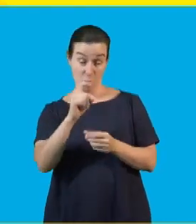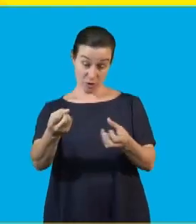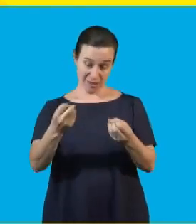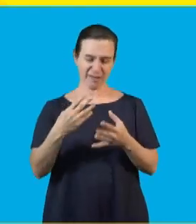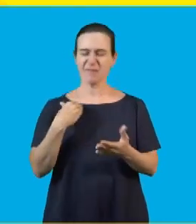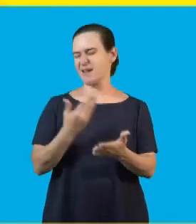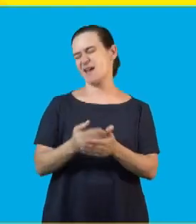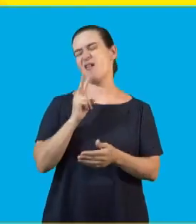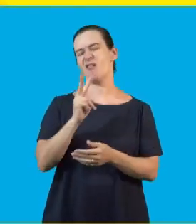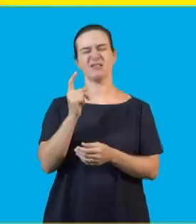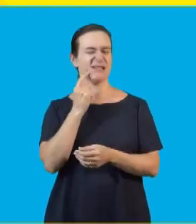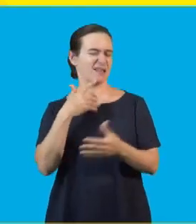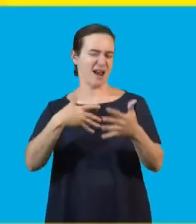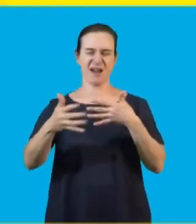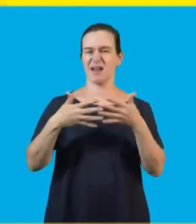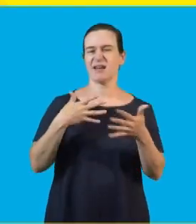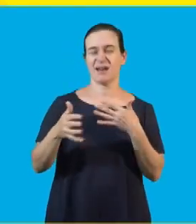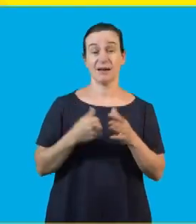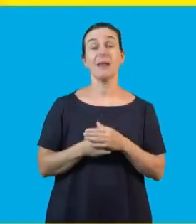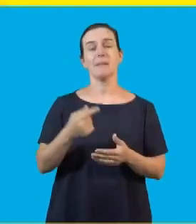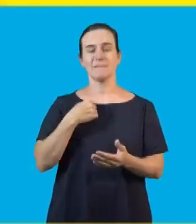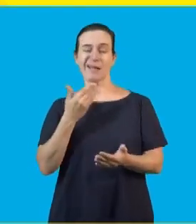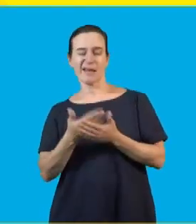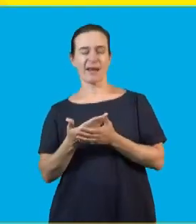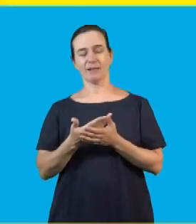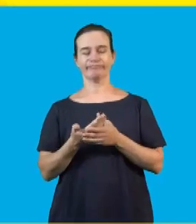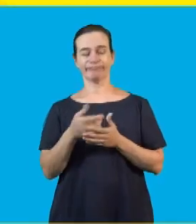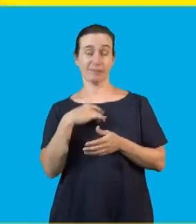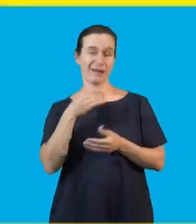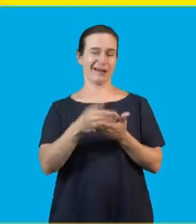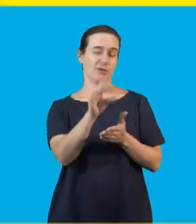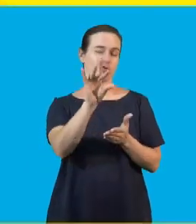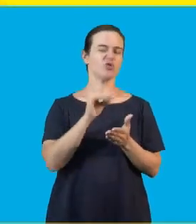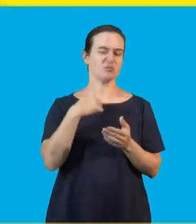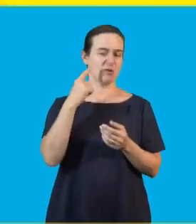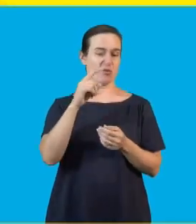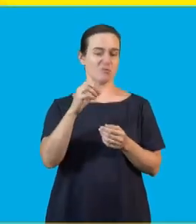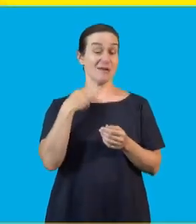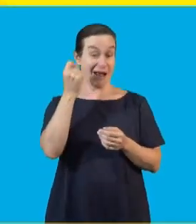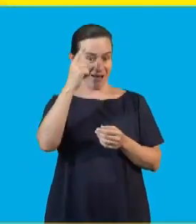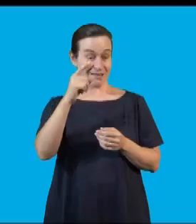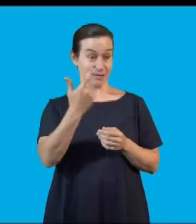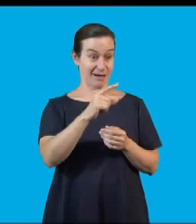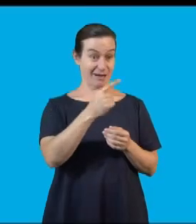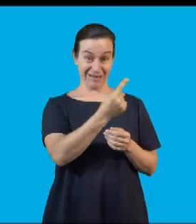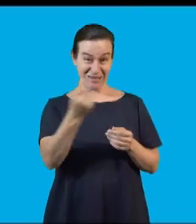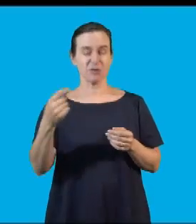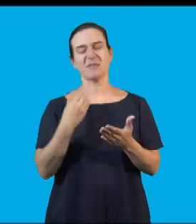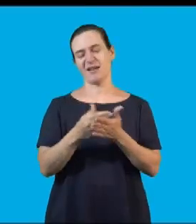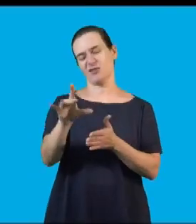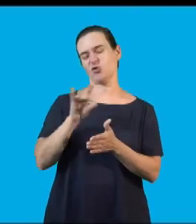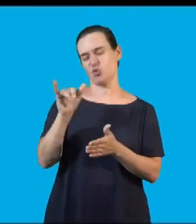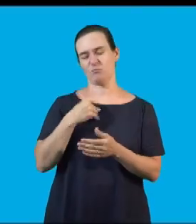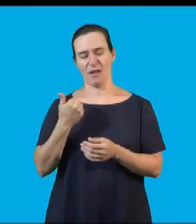is given to you in the exam paper. This also gives you the benefit of choice. Ensure that you understand